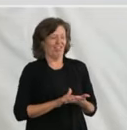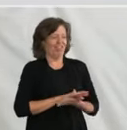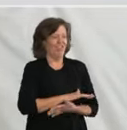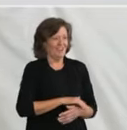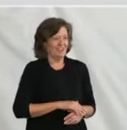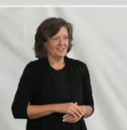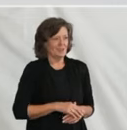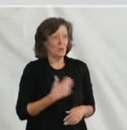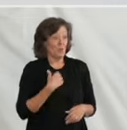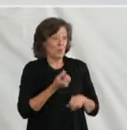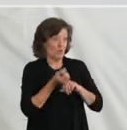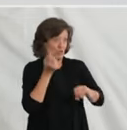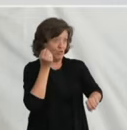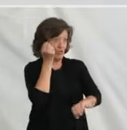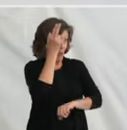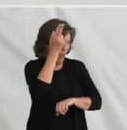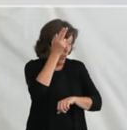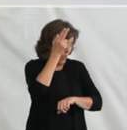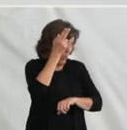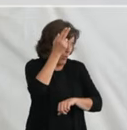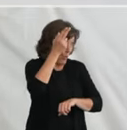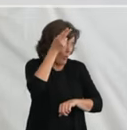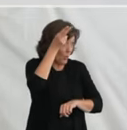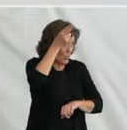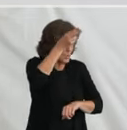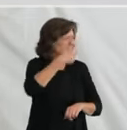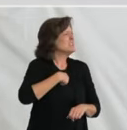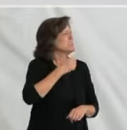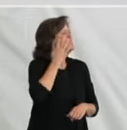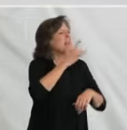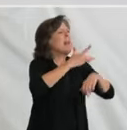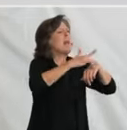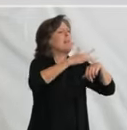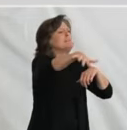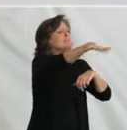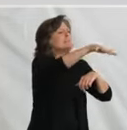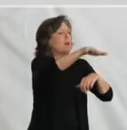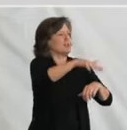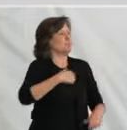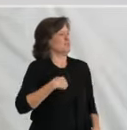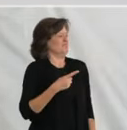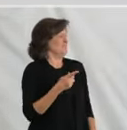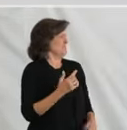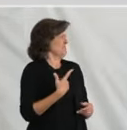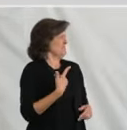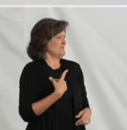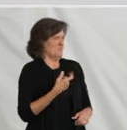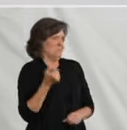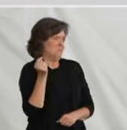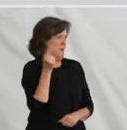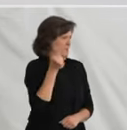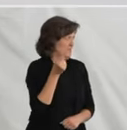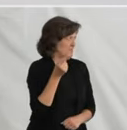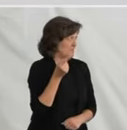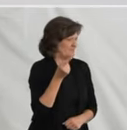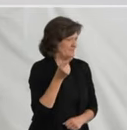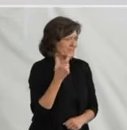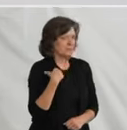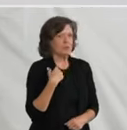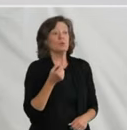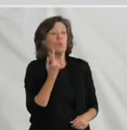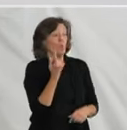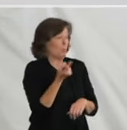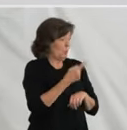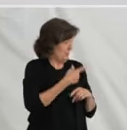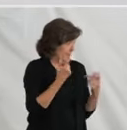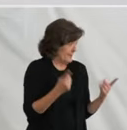and we would throw those pebbles into empty-looking spaces in the teacher's parking lot. We were out there one day, and